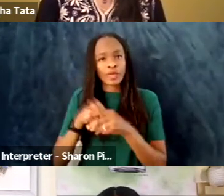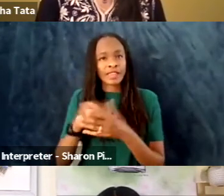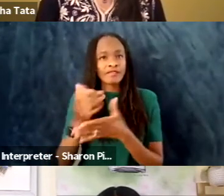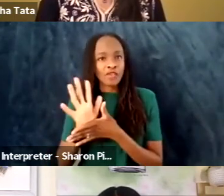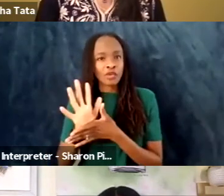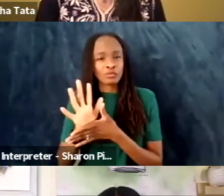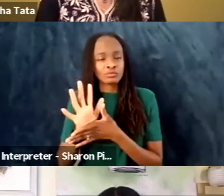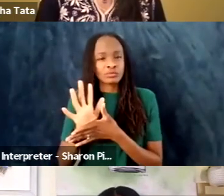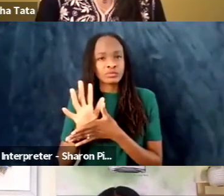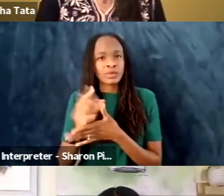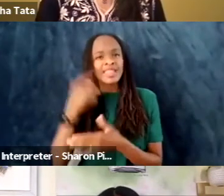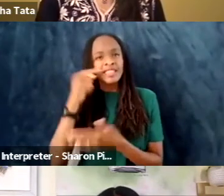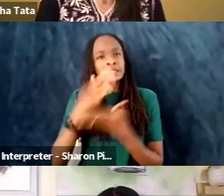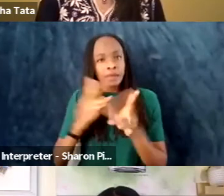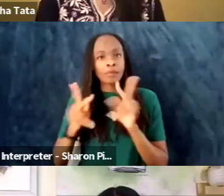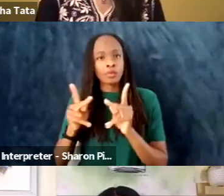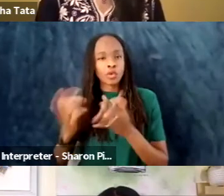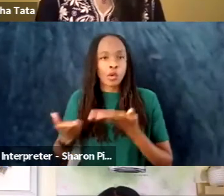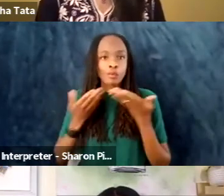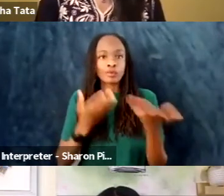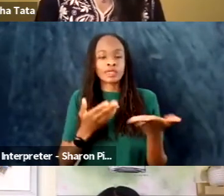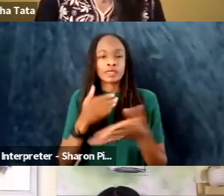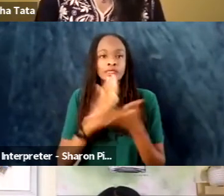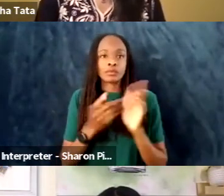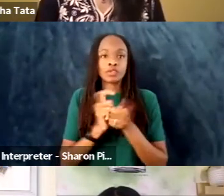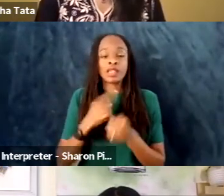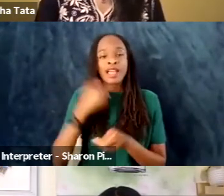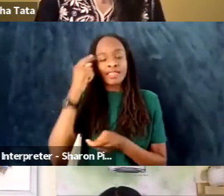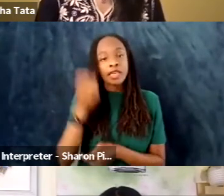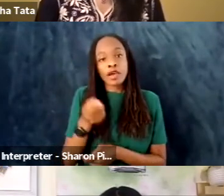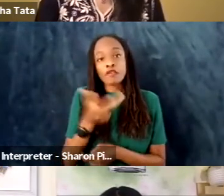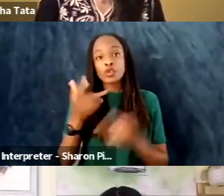that change. And I think a few successes will bring